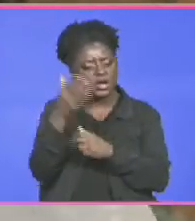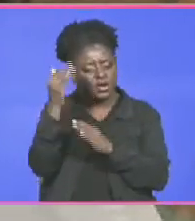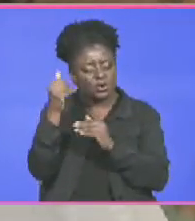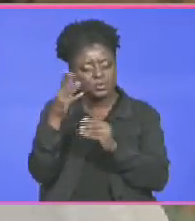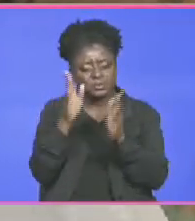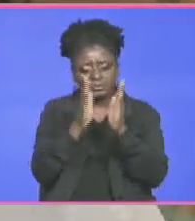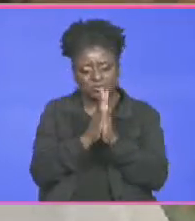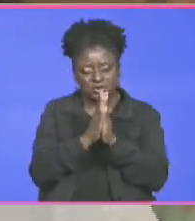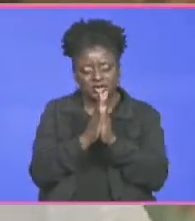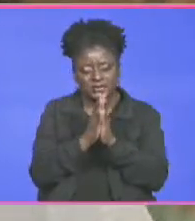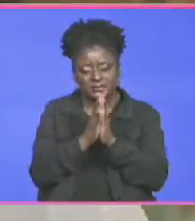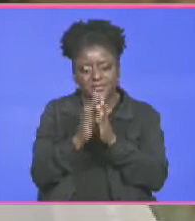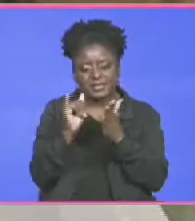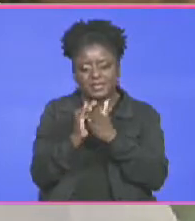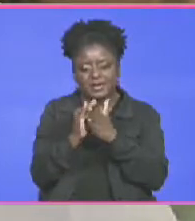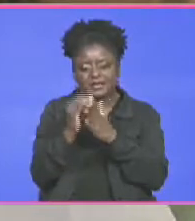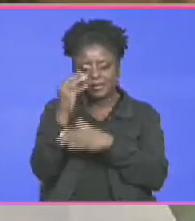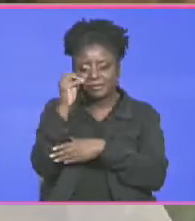pray that